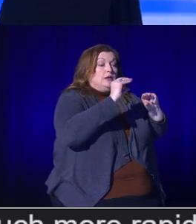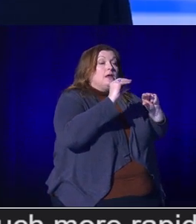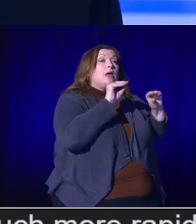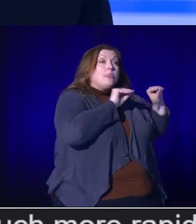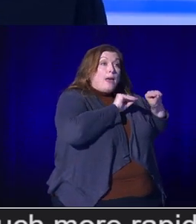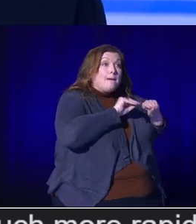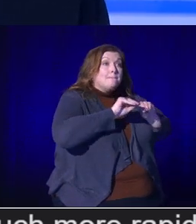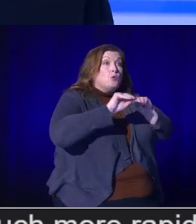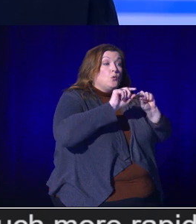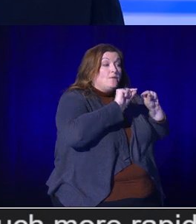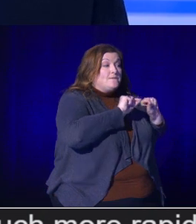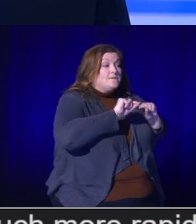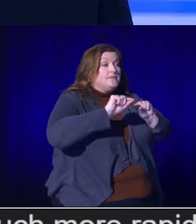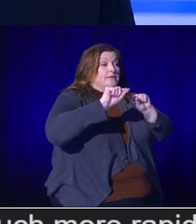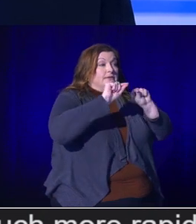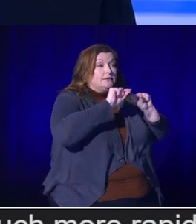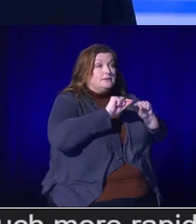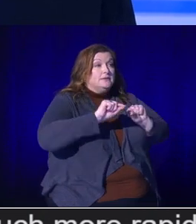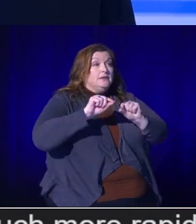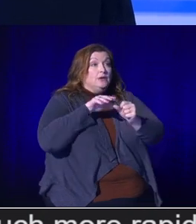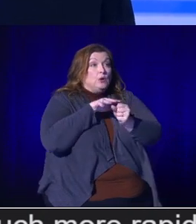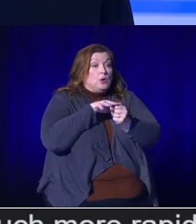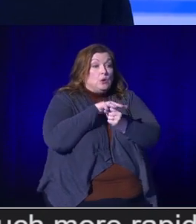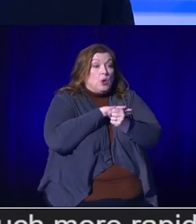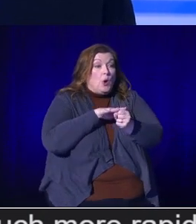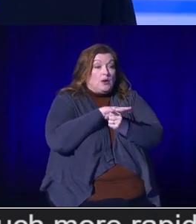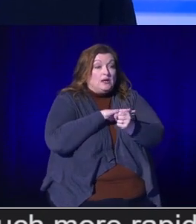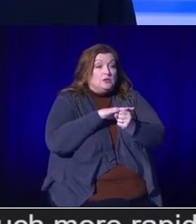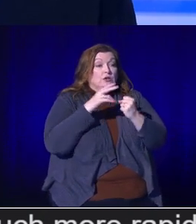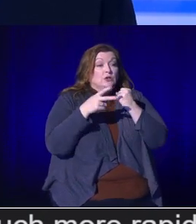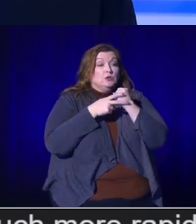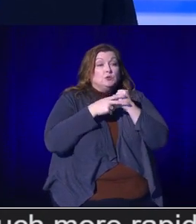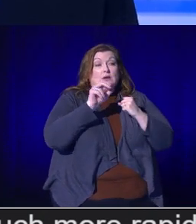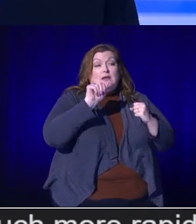orderly fashion into a location to be stored in the